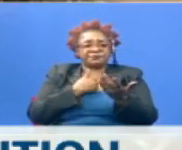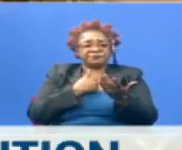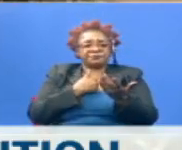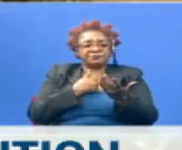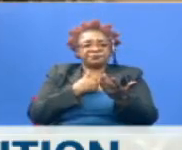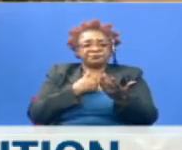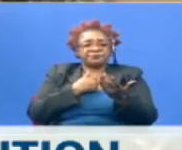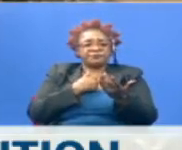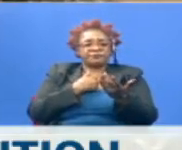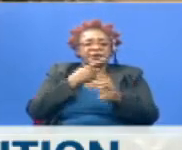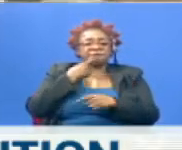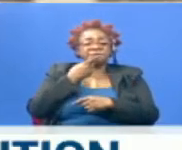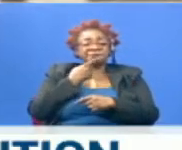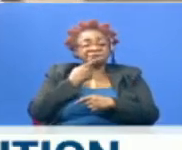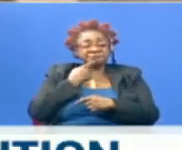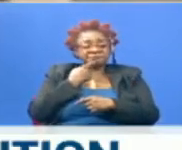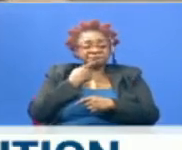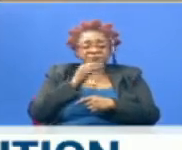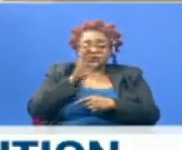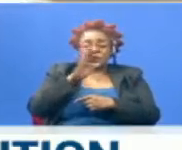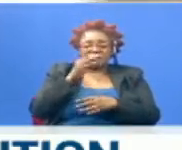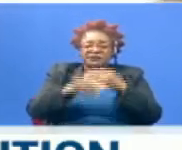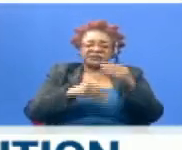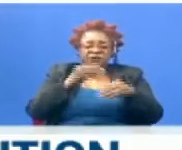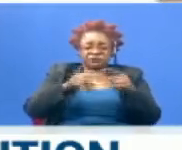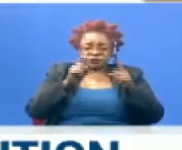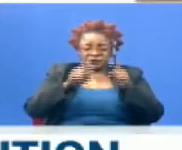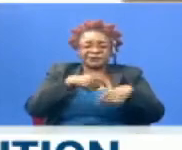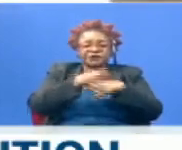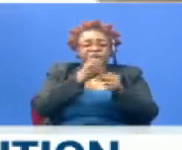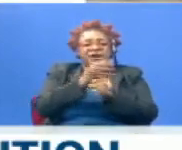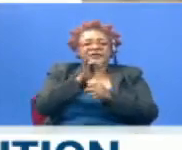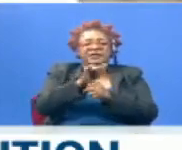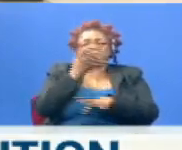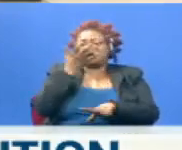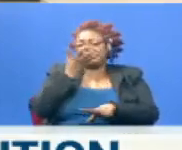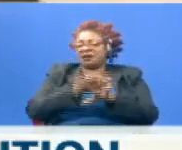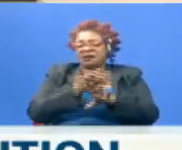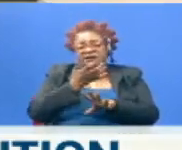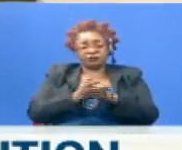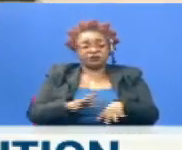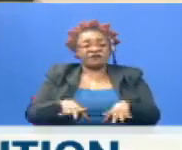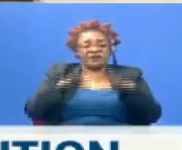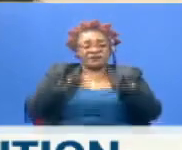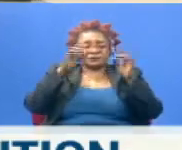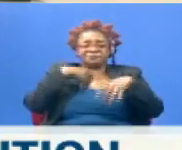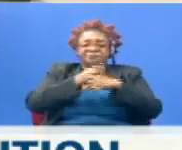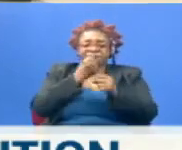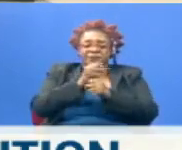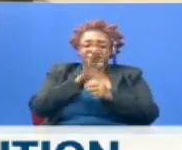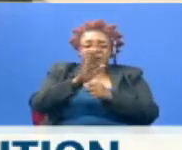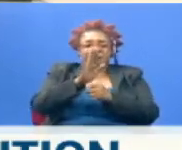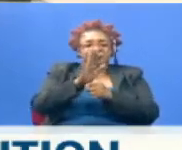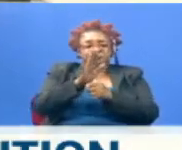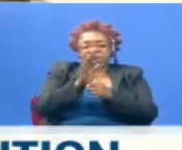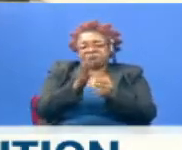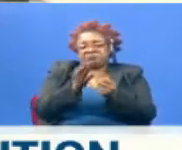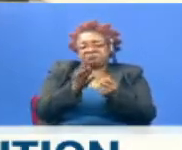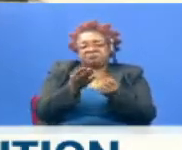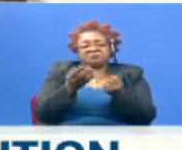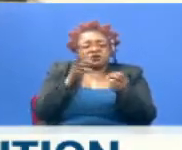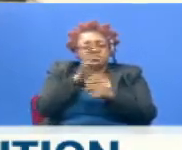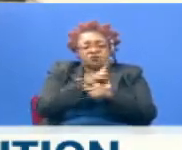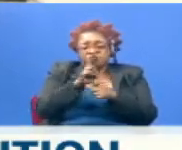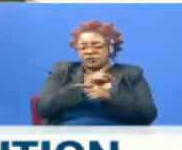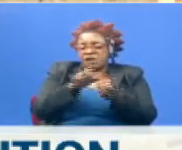He says the raw materials required to make the prototype is hard to come by, forcing him to make do with whatever materials are